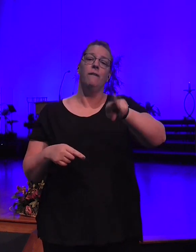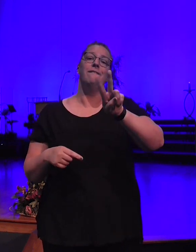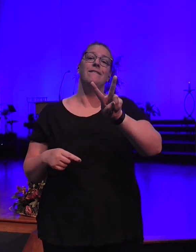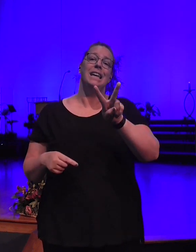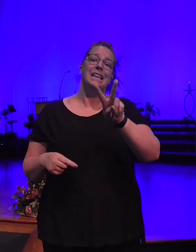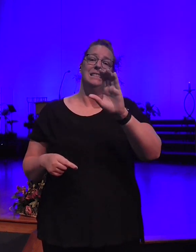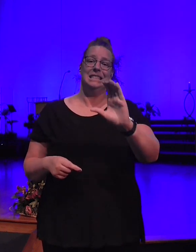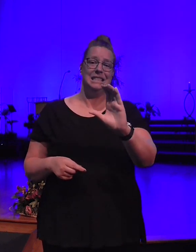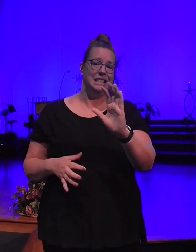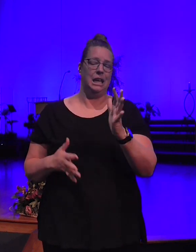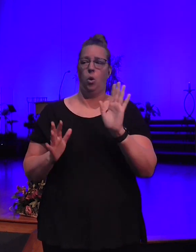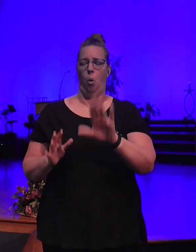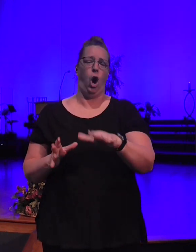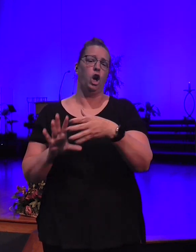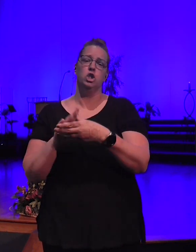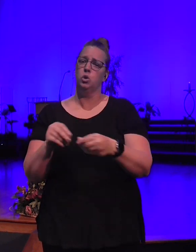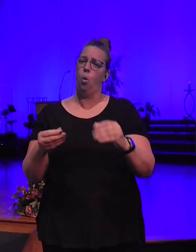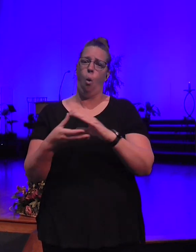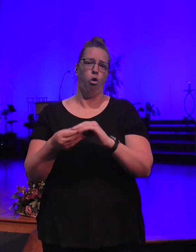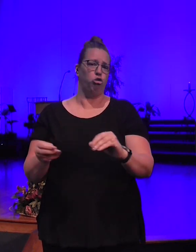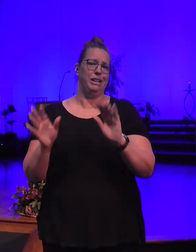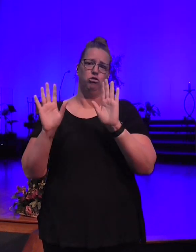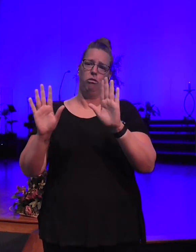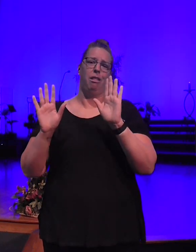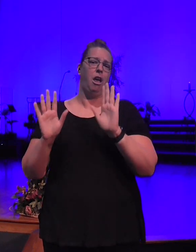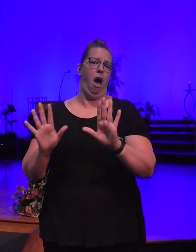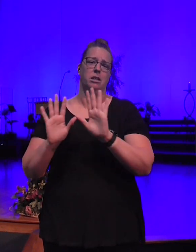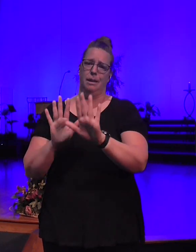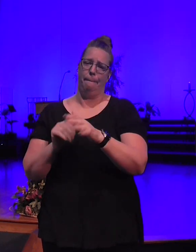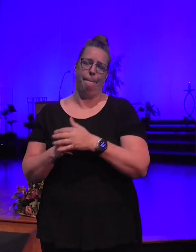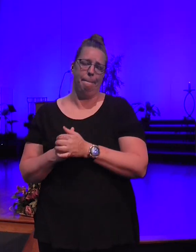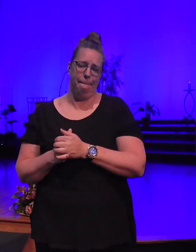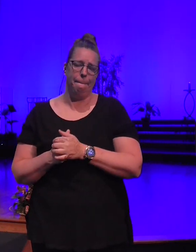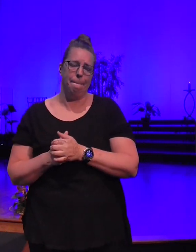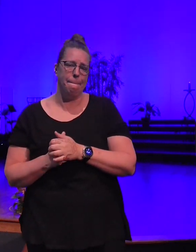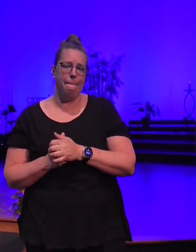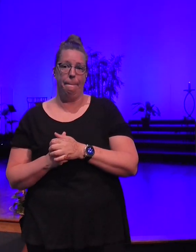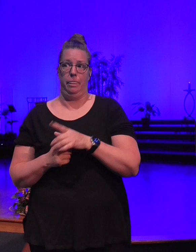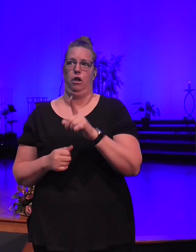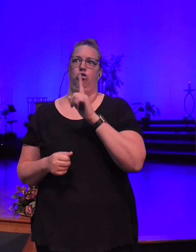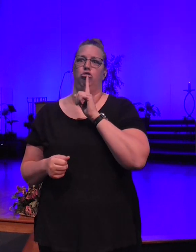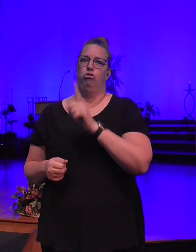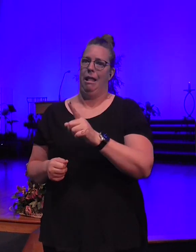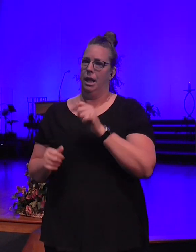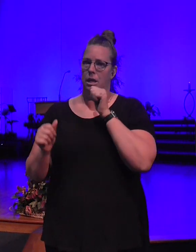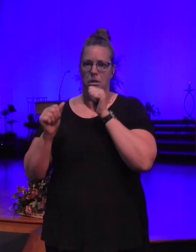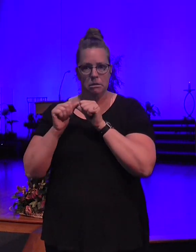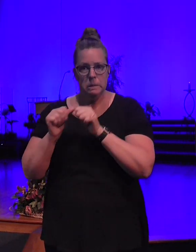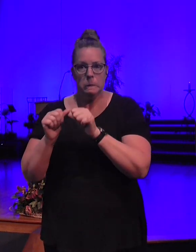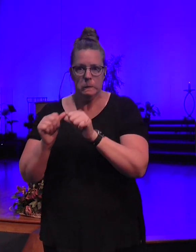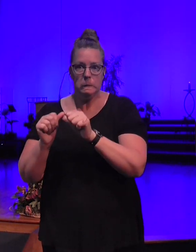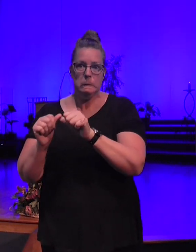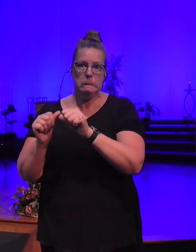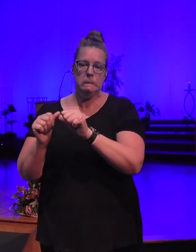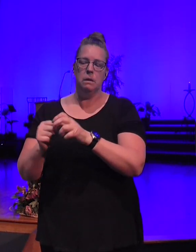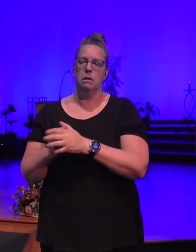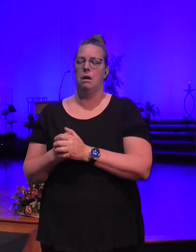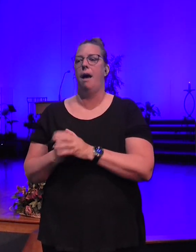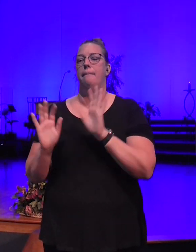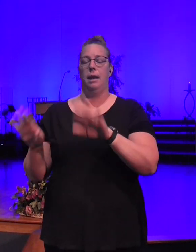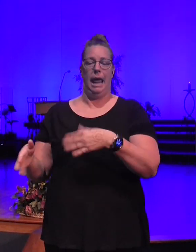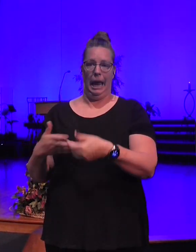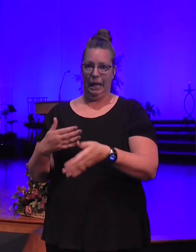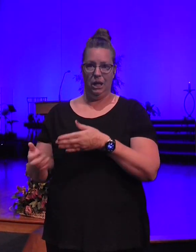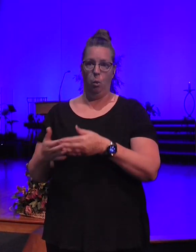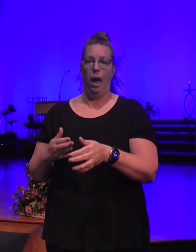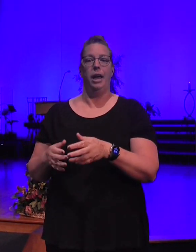great story of her life and what she did. She was extremely tenacious. But she said,